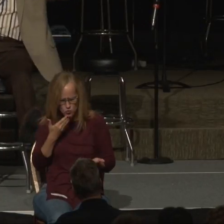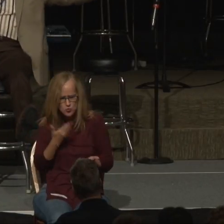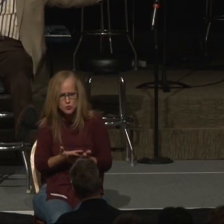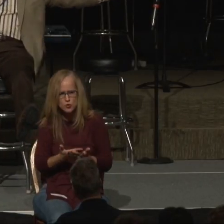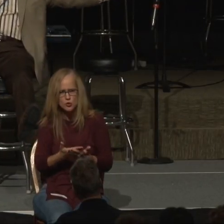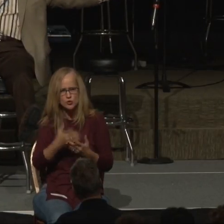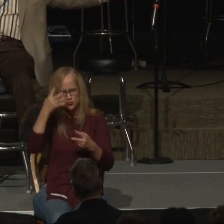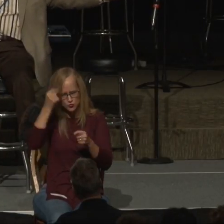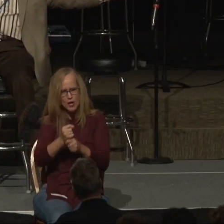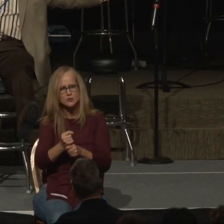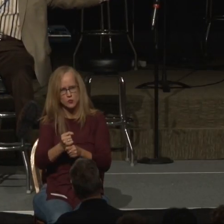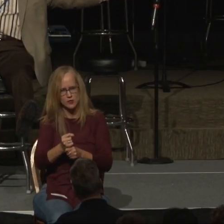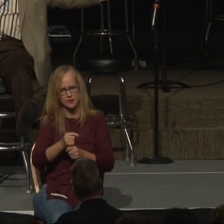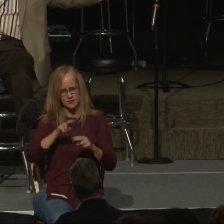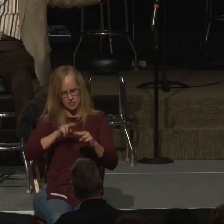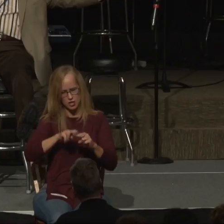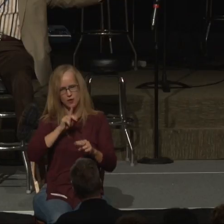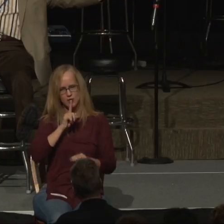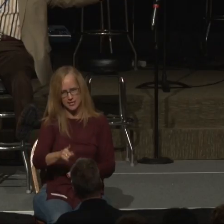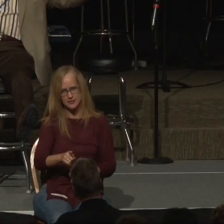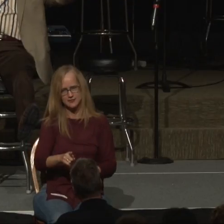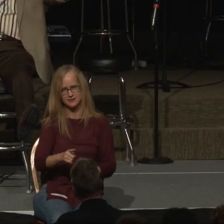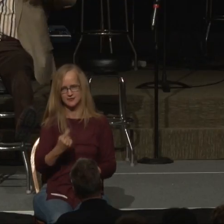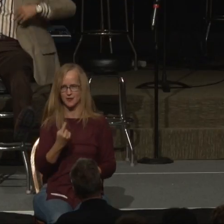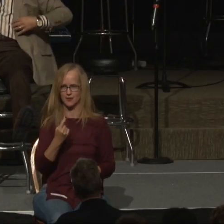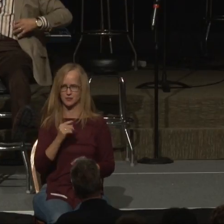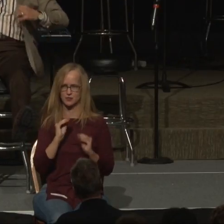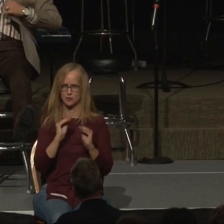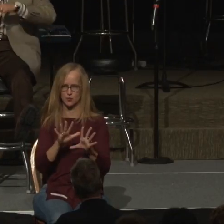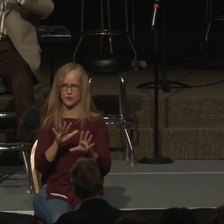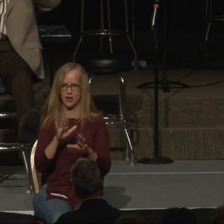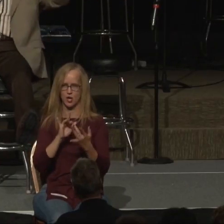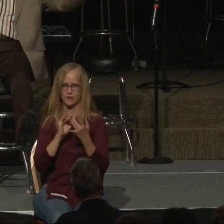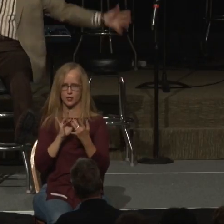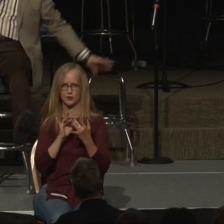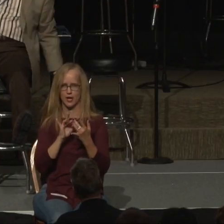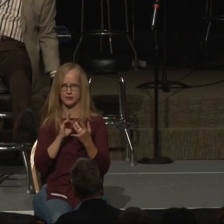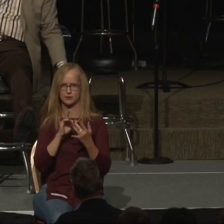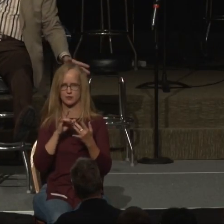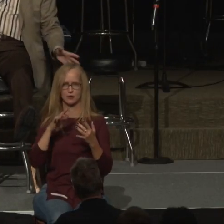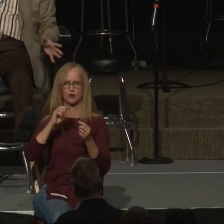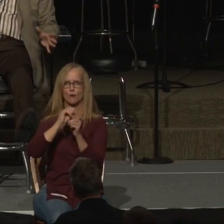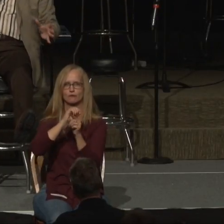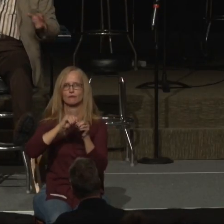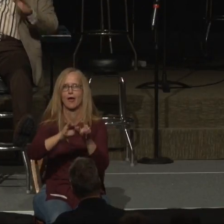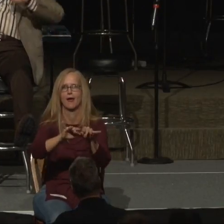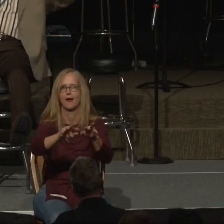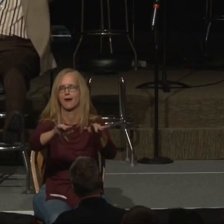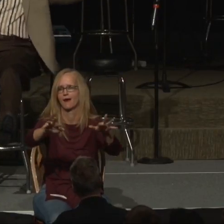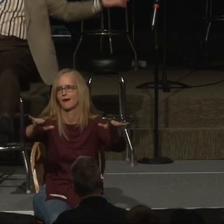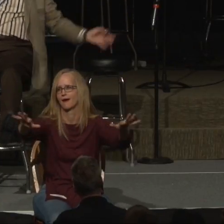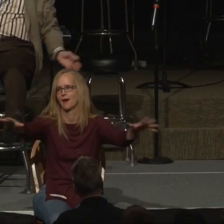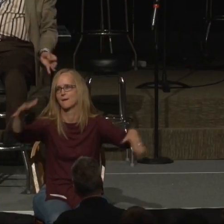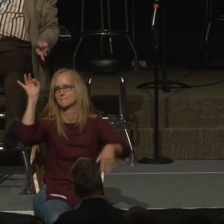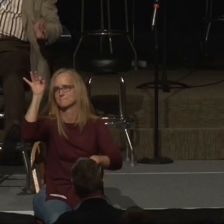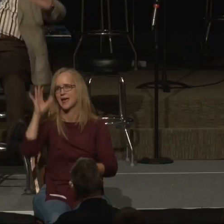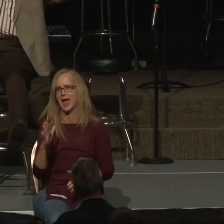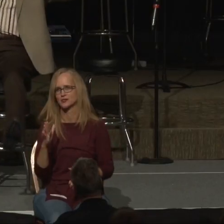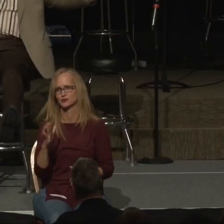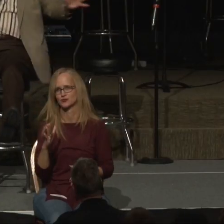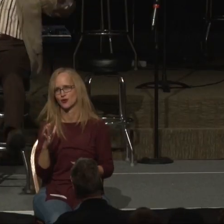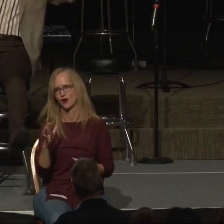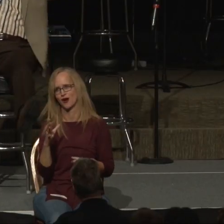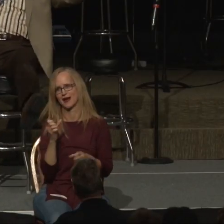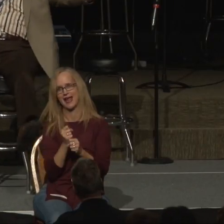the chair is. See, somebody's going to put that out on the internet, and it's going to go viral. Pastor